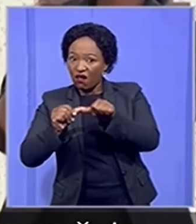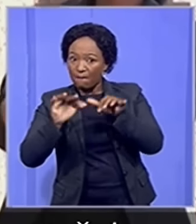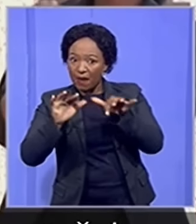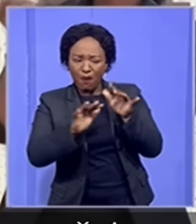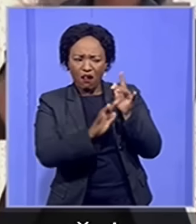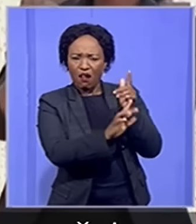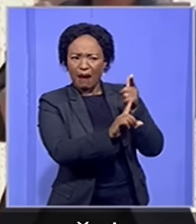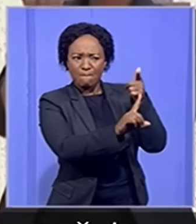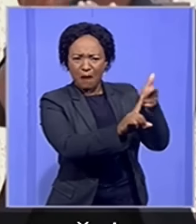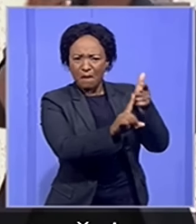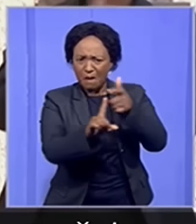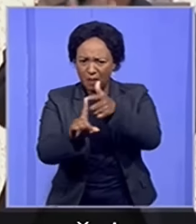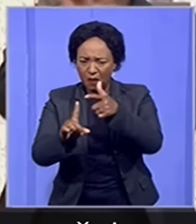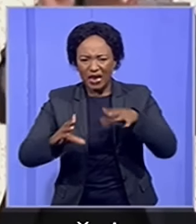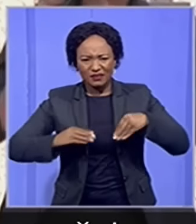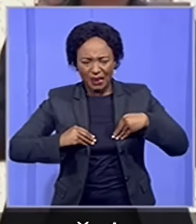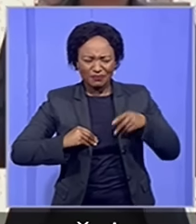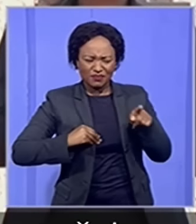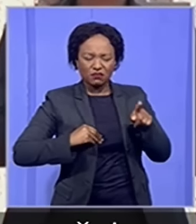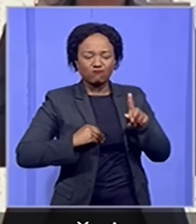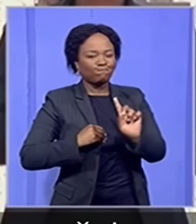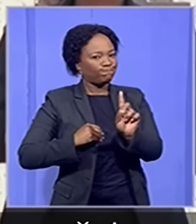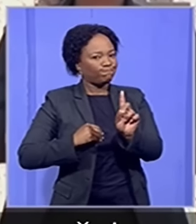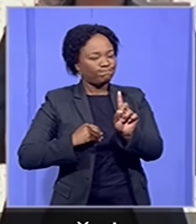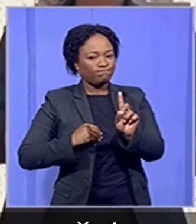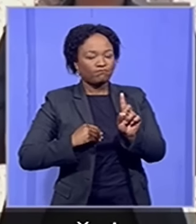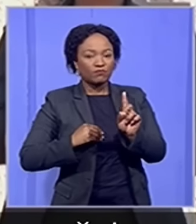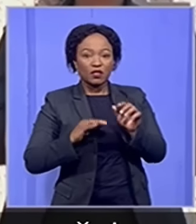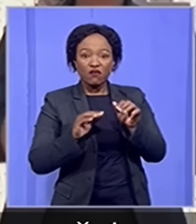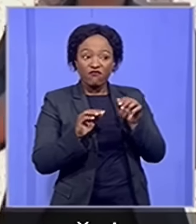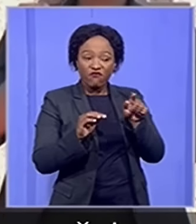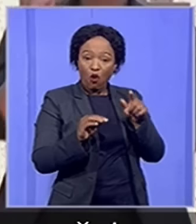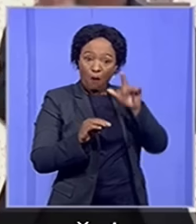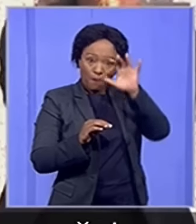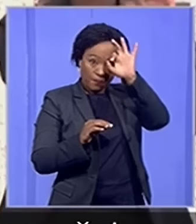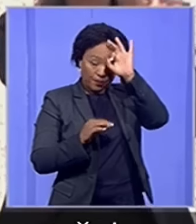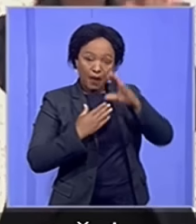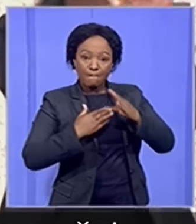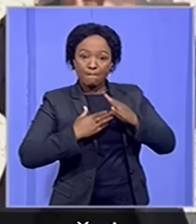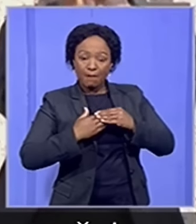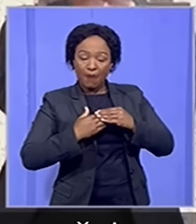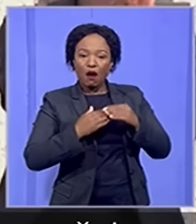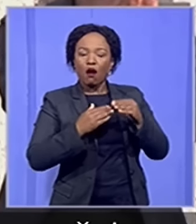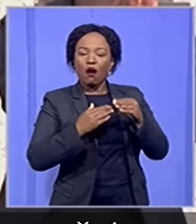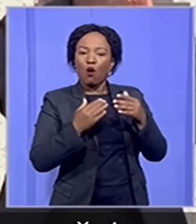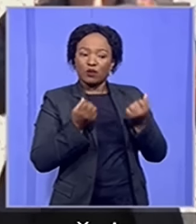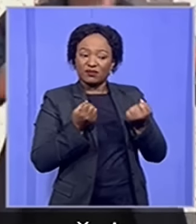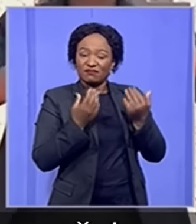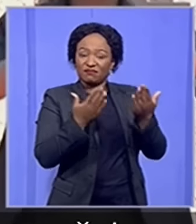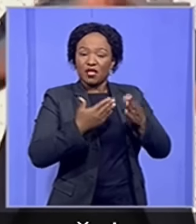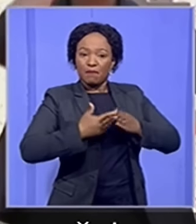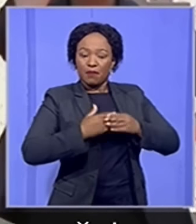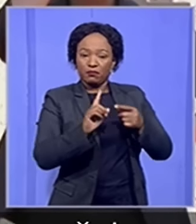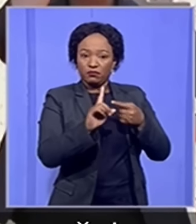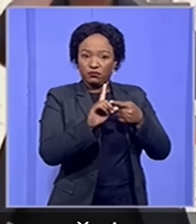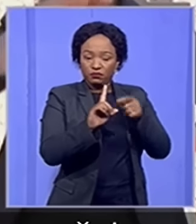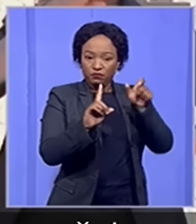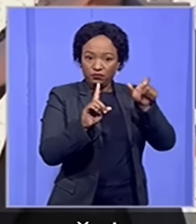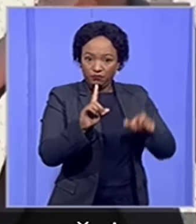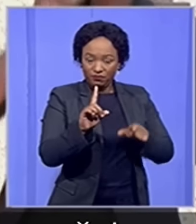brutality. An assault on a South African police service member is a